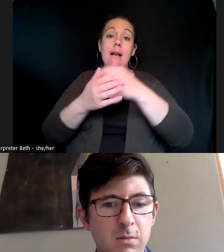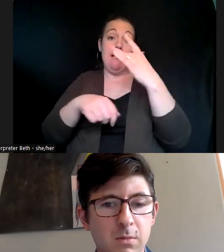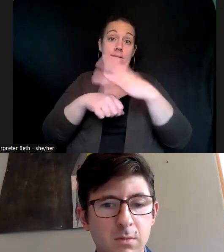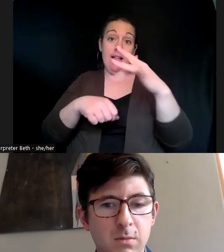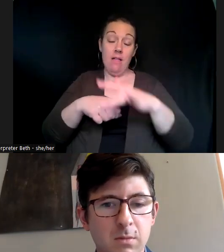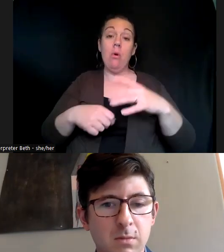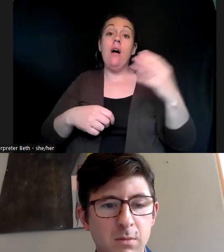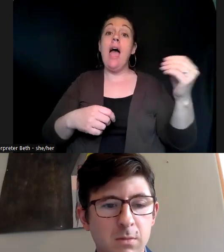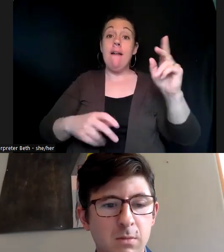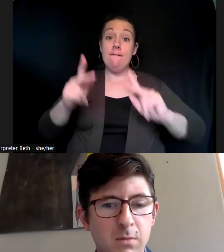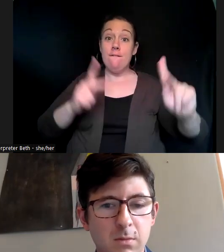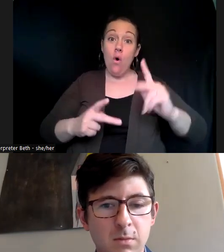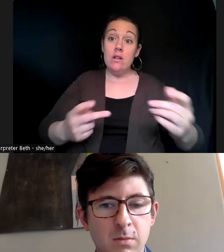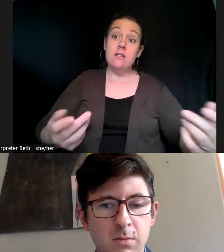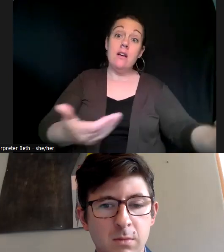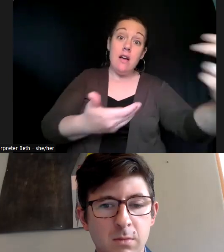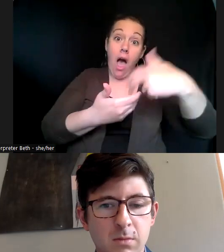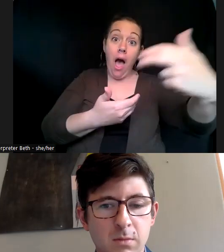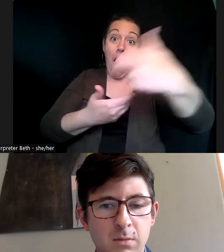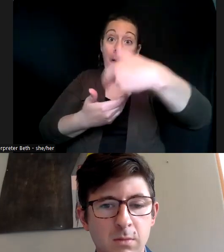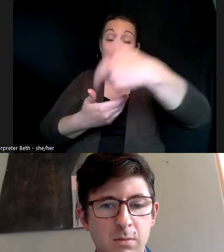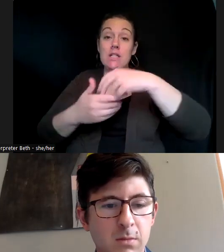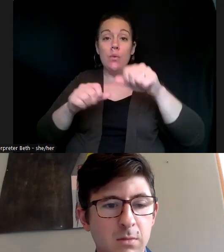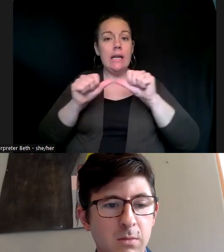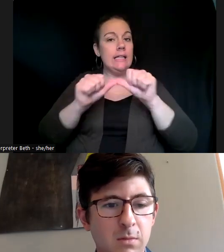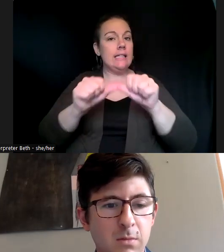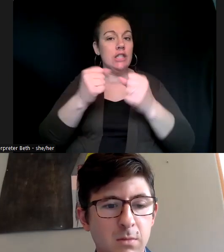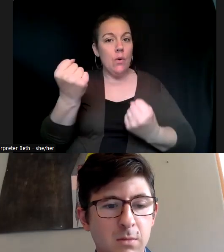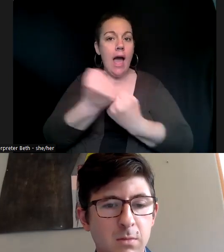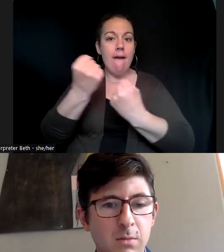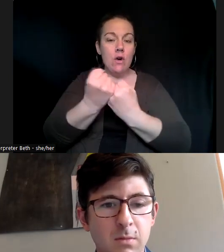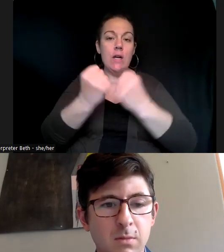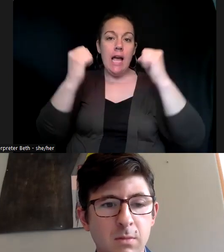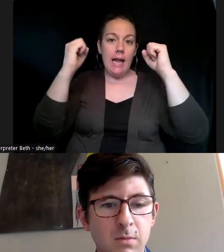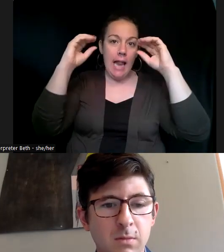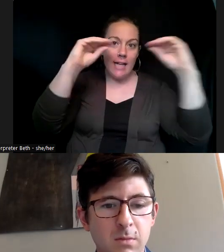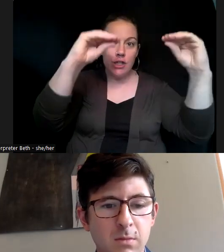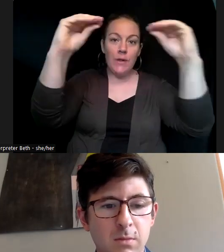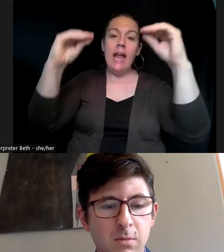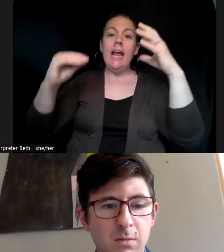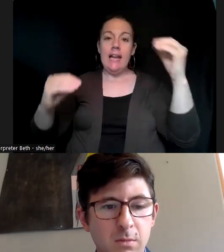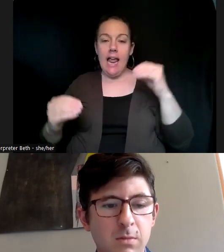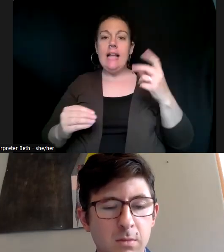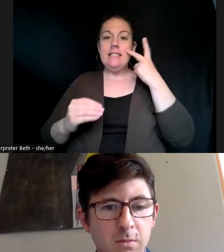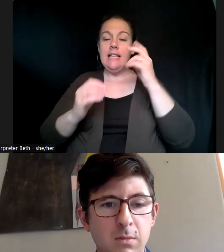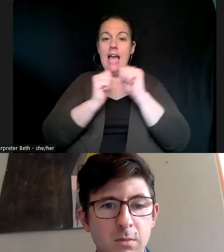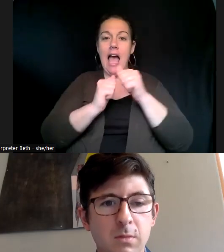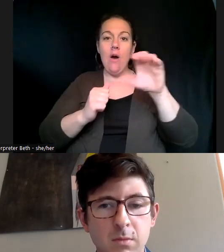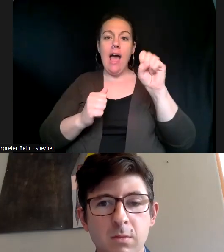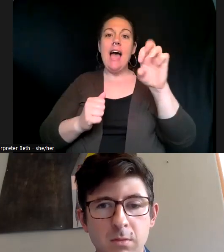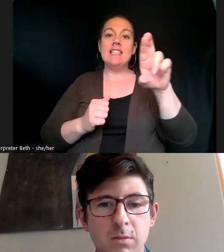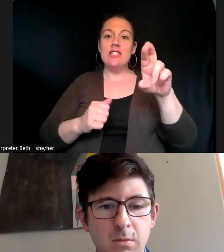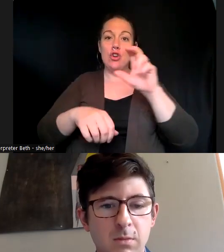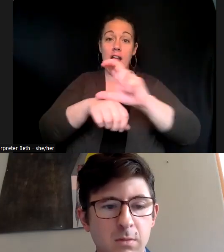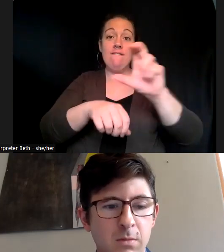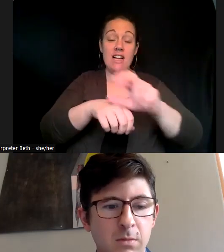so that we can continue to advocate and push and organize for how the ESSER investment can be critical to moving our